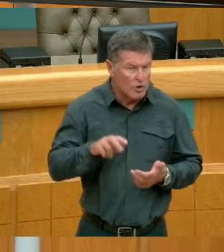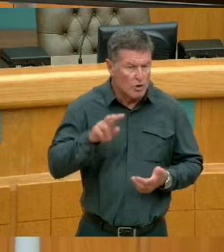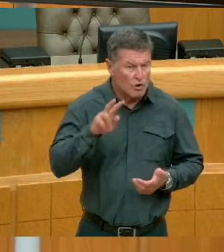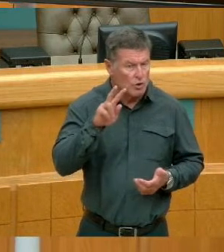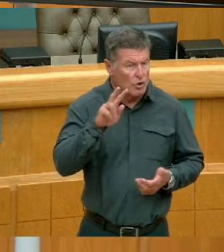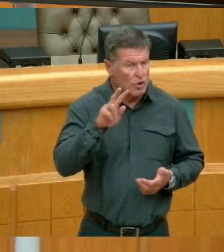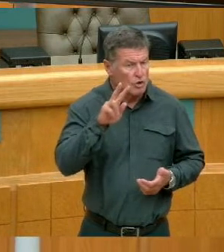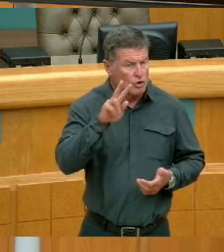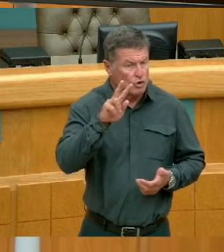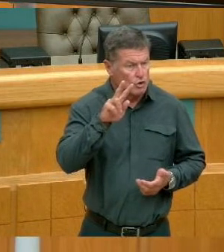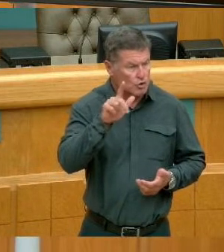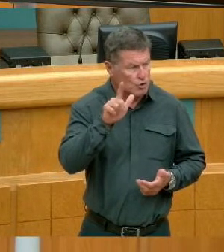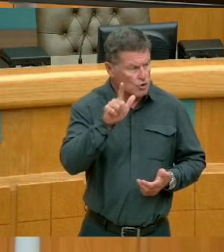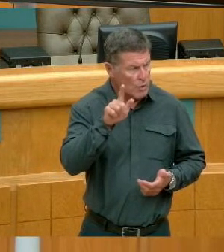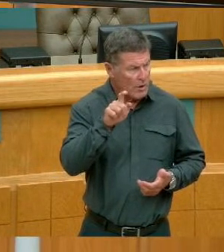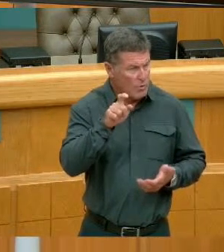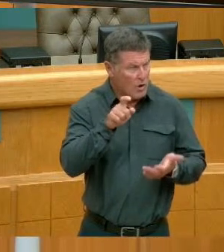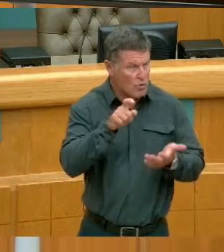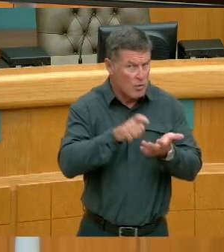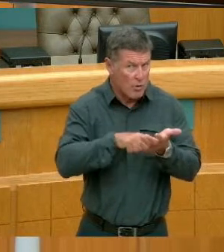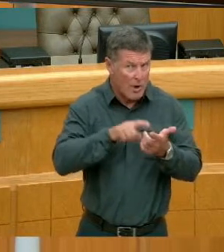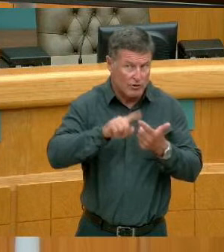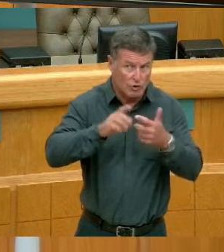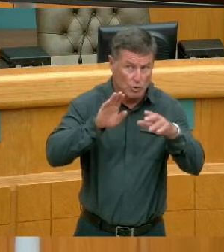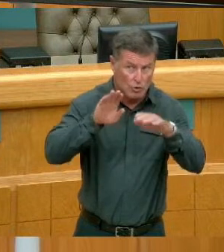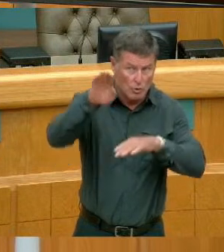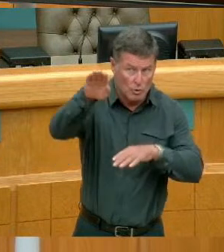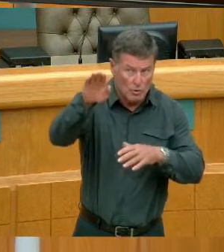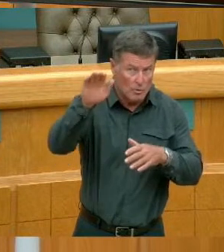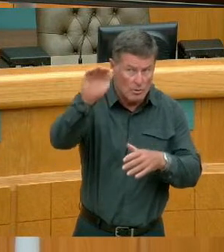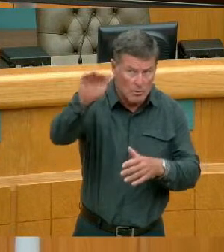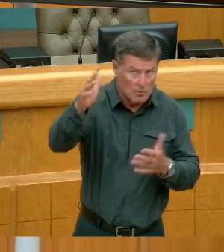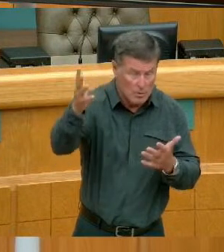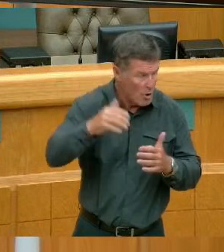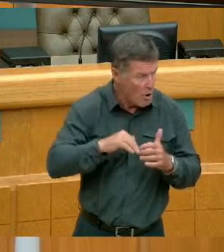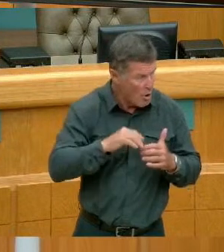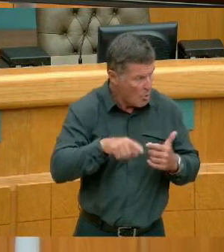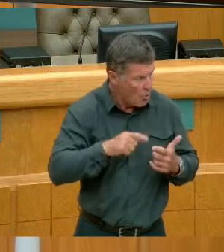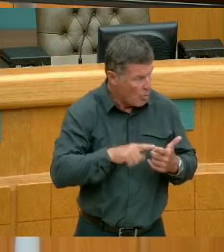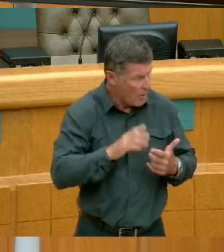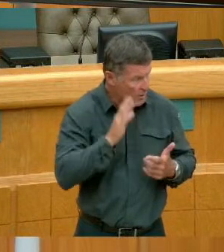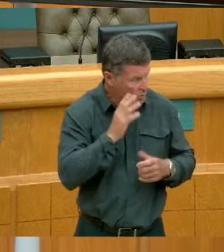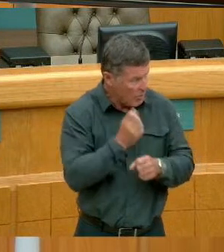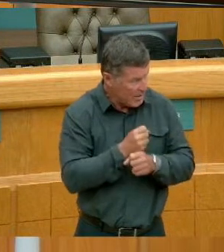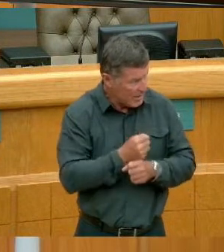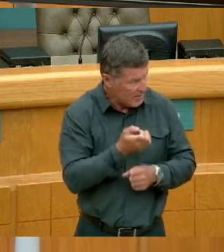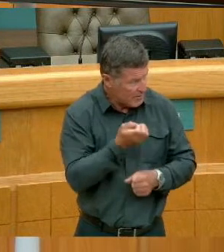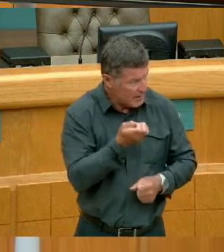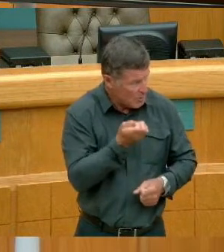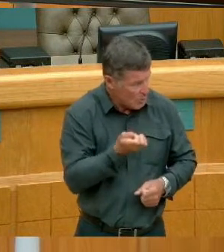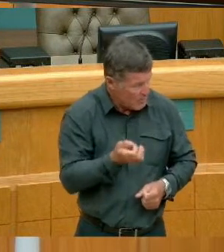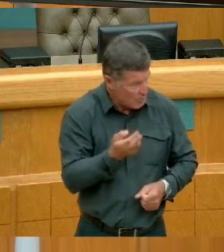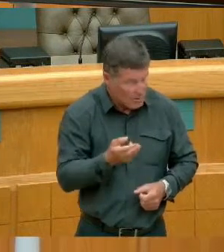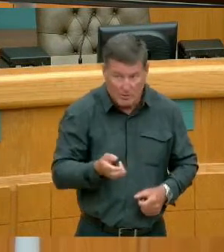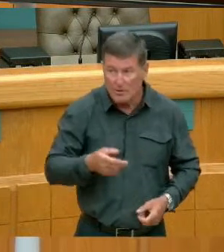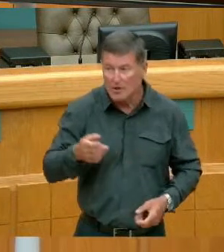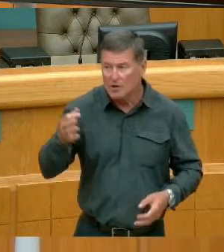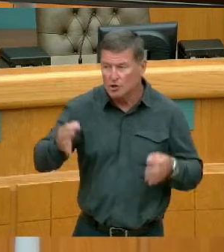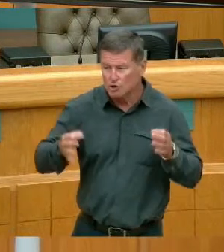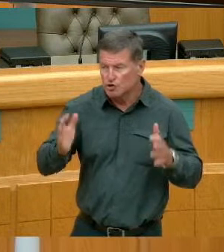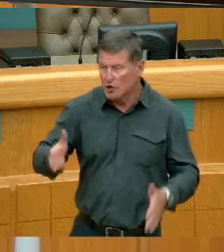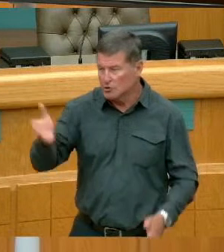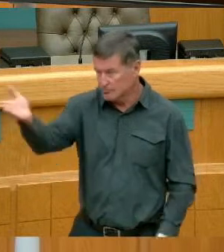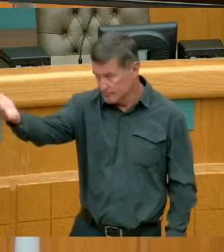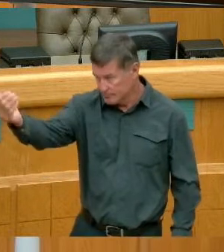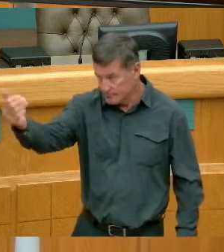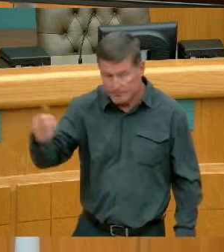requests were made. Where are we at with those? Do we know how soon we're going to be seeing a lot of these supplies? Yeah, let's have the judge answer that. Okay. I know